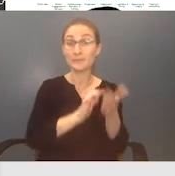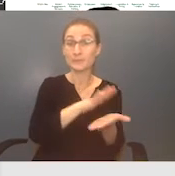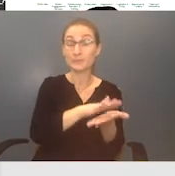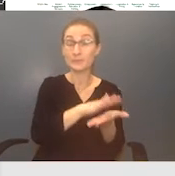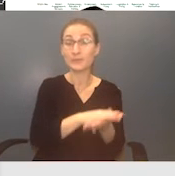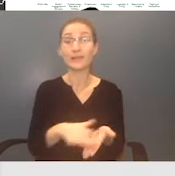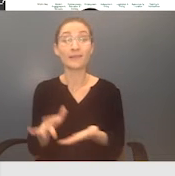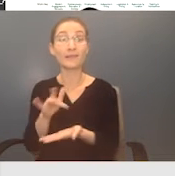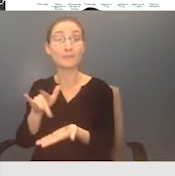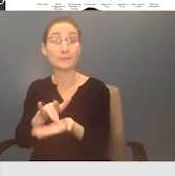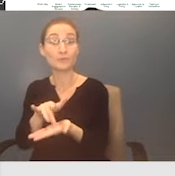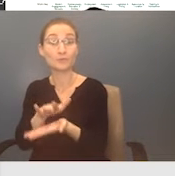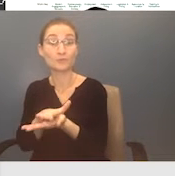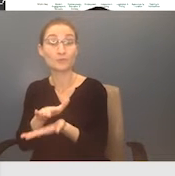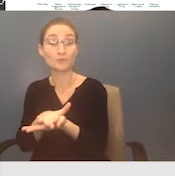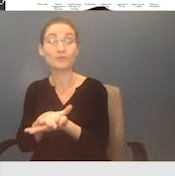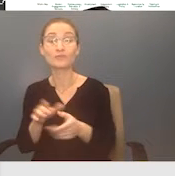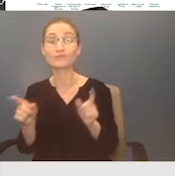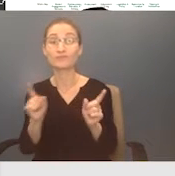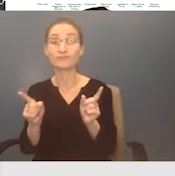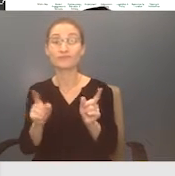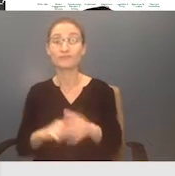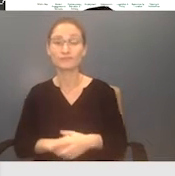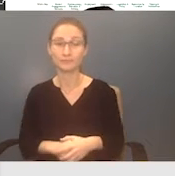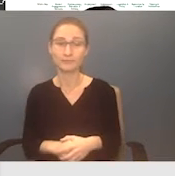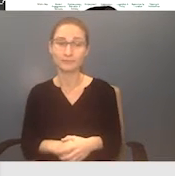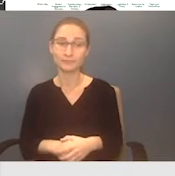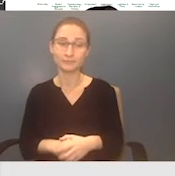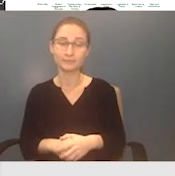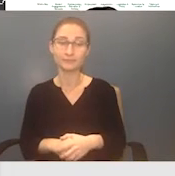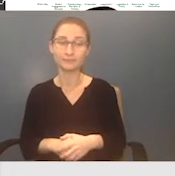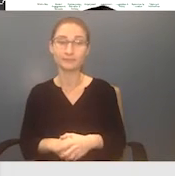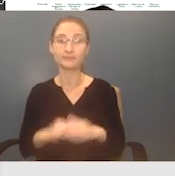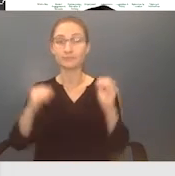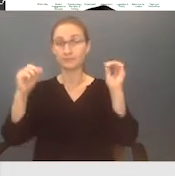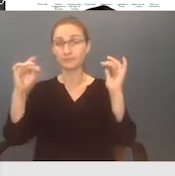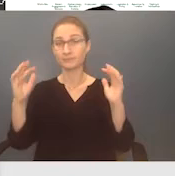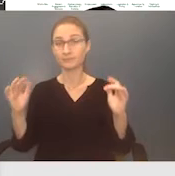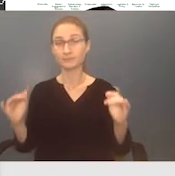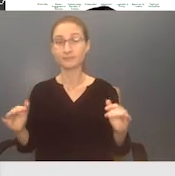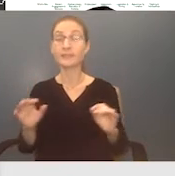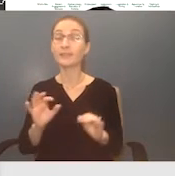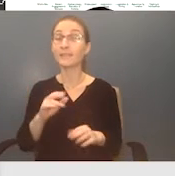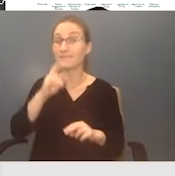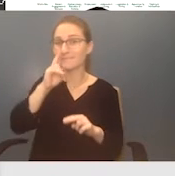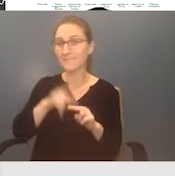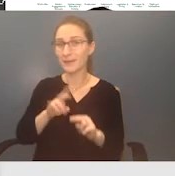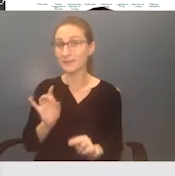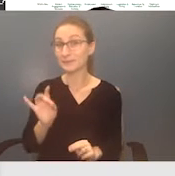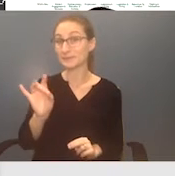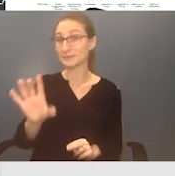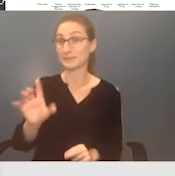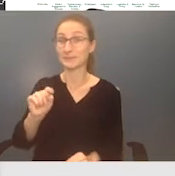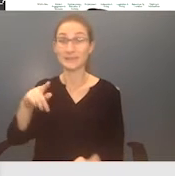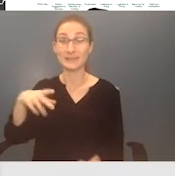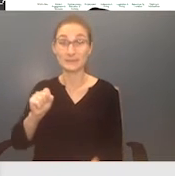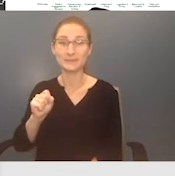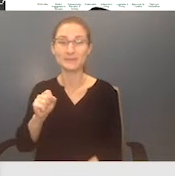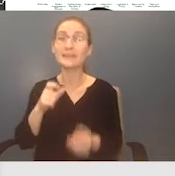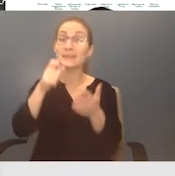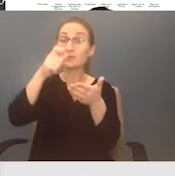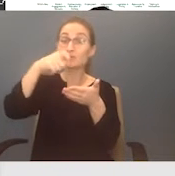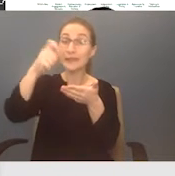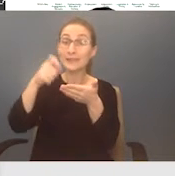those responsibilities that are on families and students during these years. There's some fun little tips like the